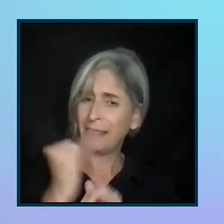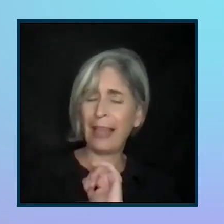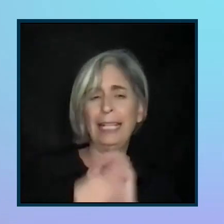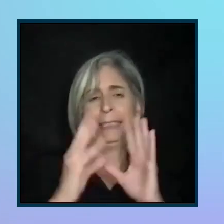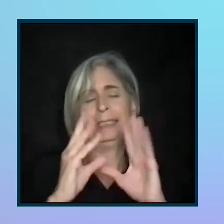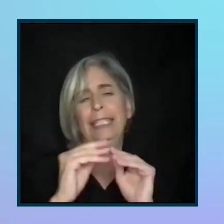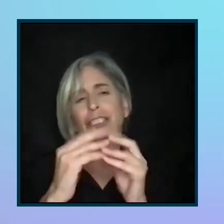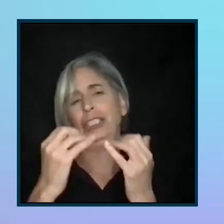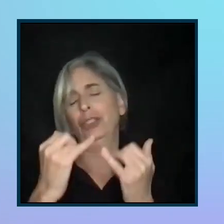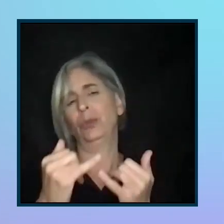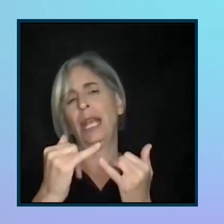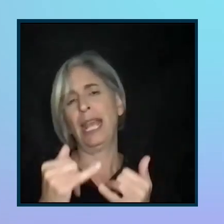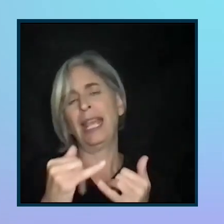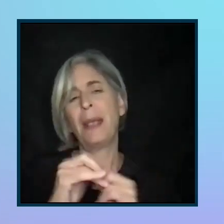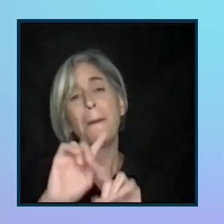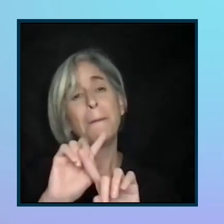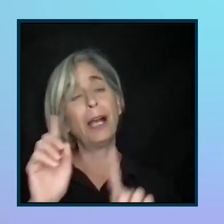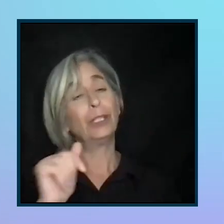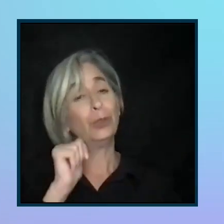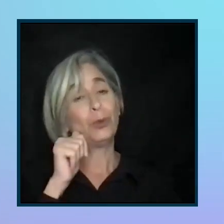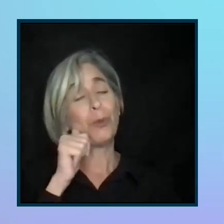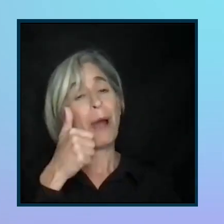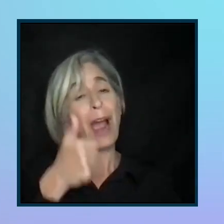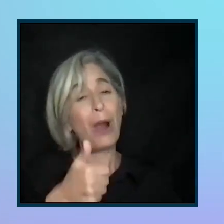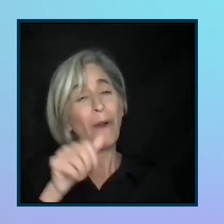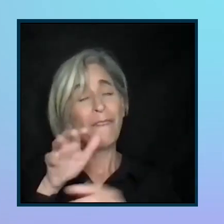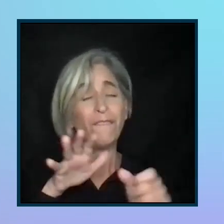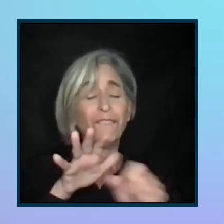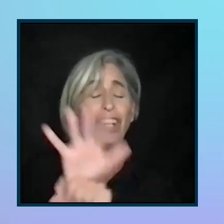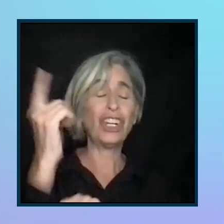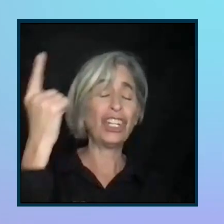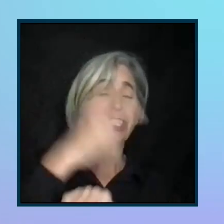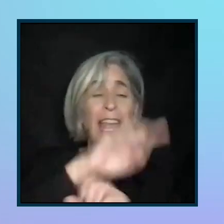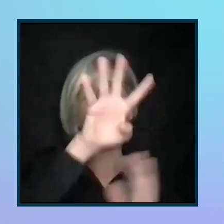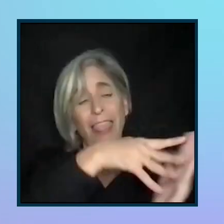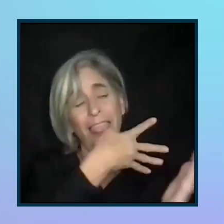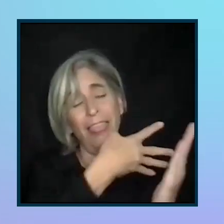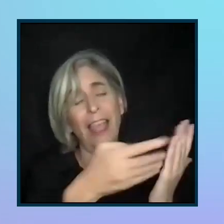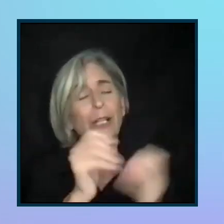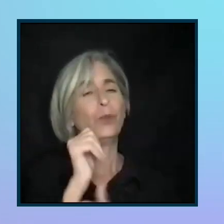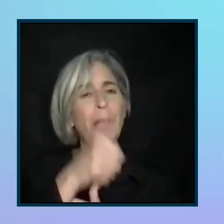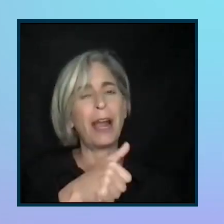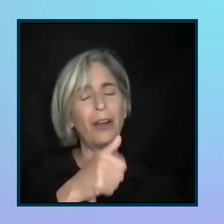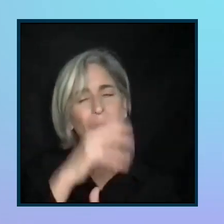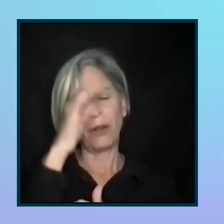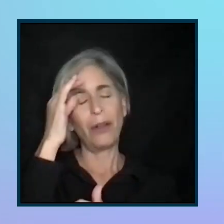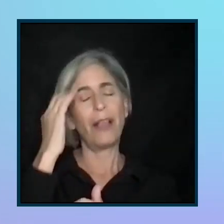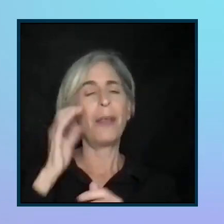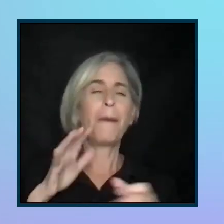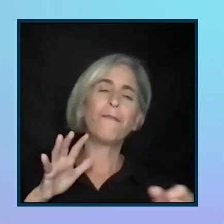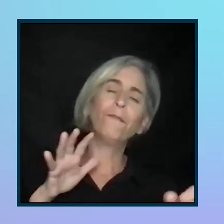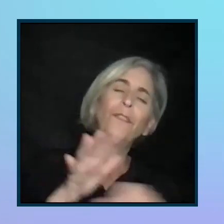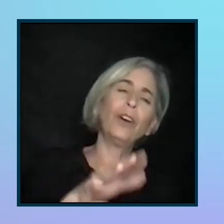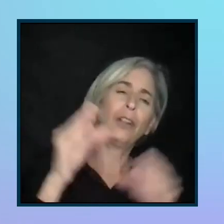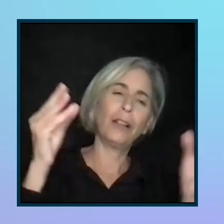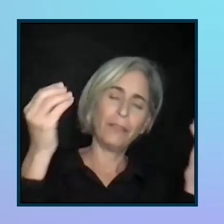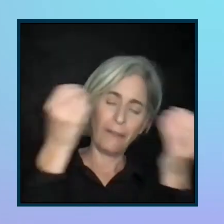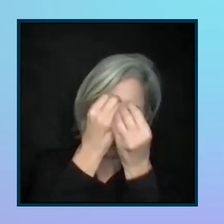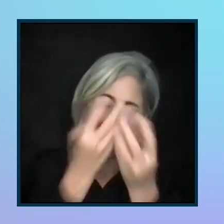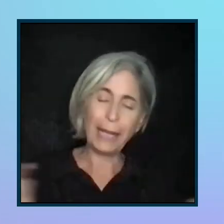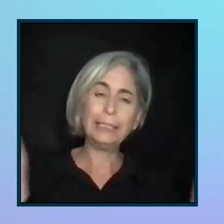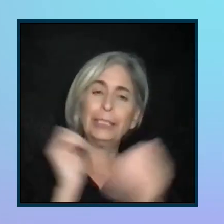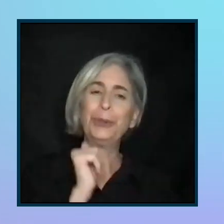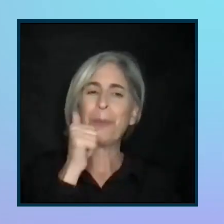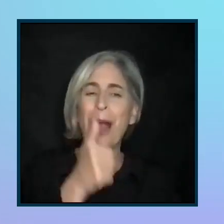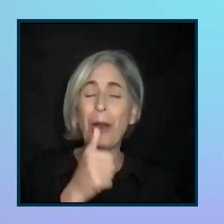session of today, but there is a whole day tomorrow at AXCON that will be jam-packed with more information.